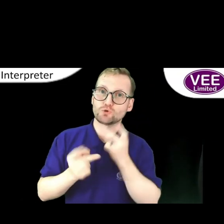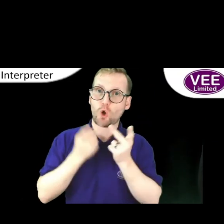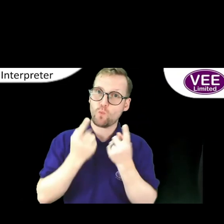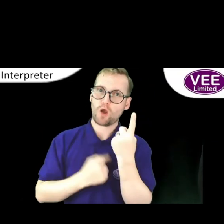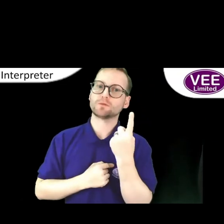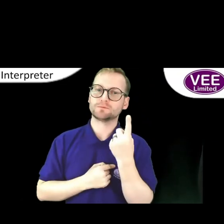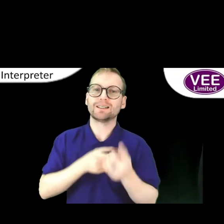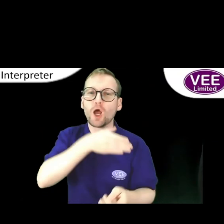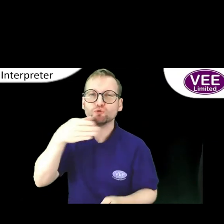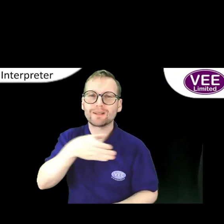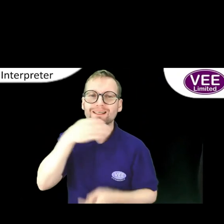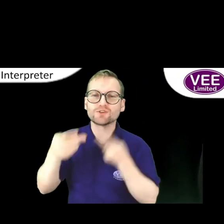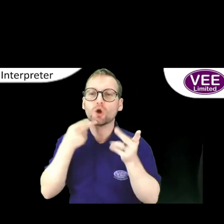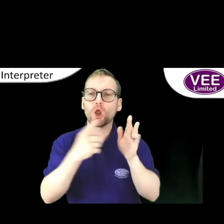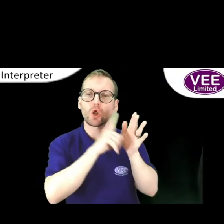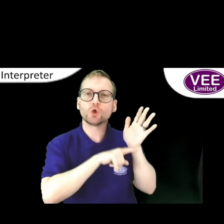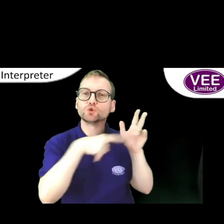a drinking song. It's called Jock Stewart.